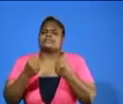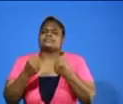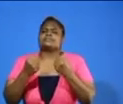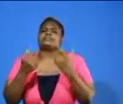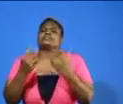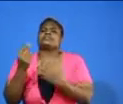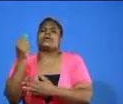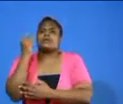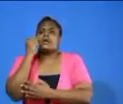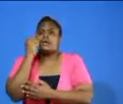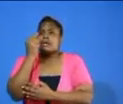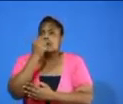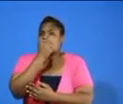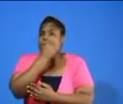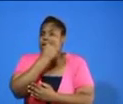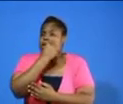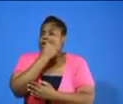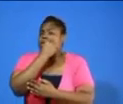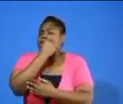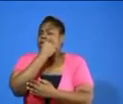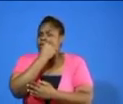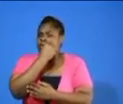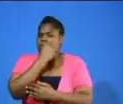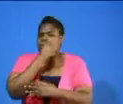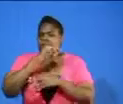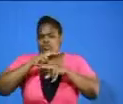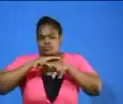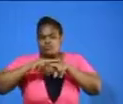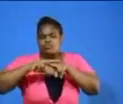eye upon the rail.